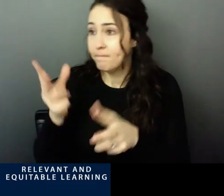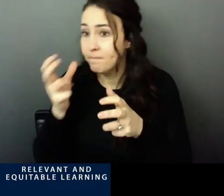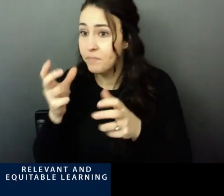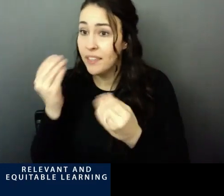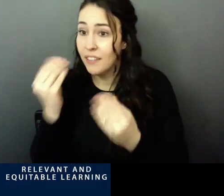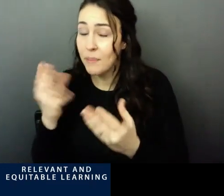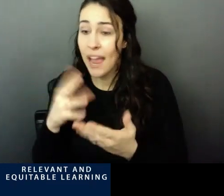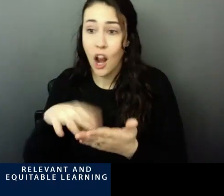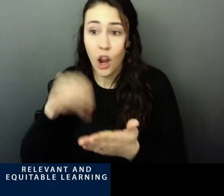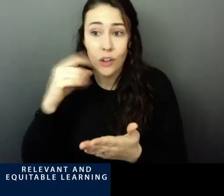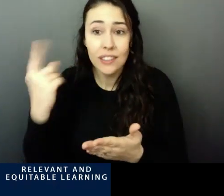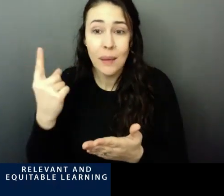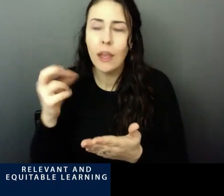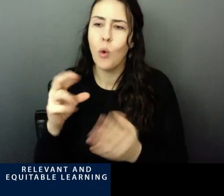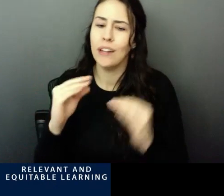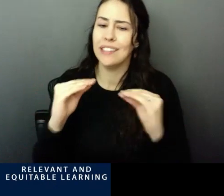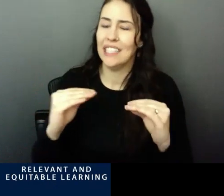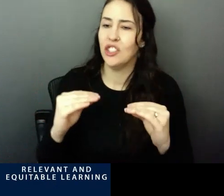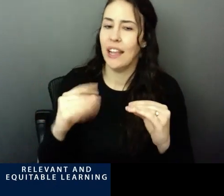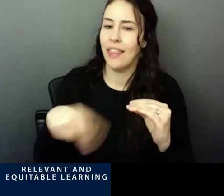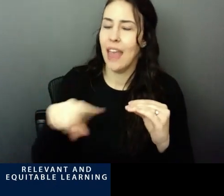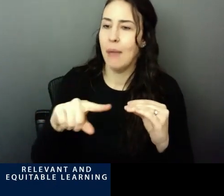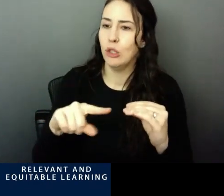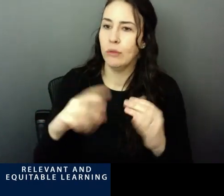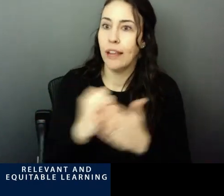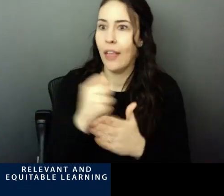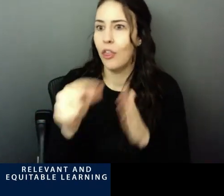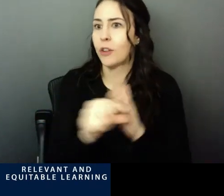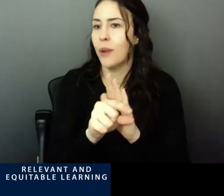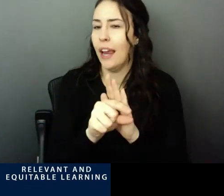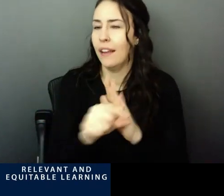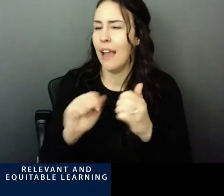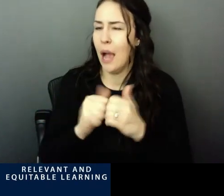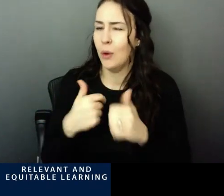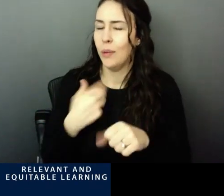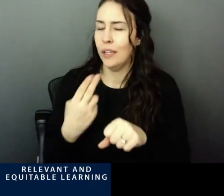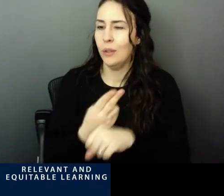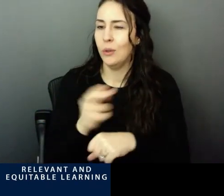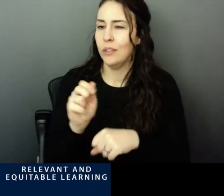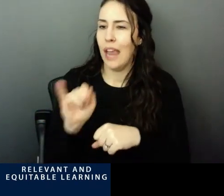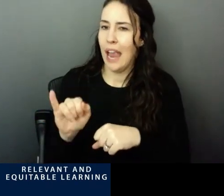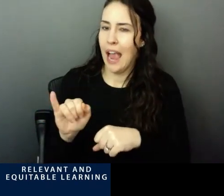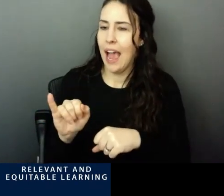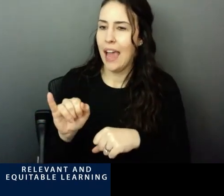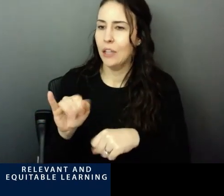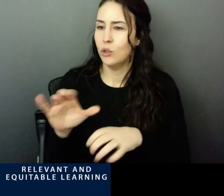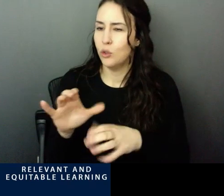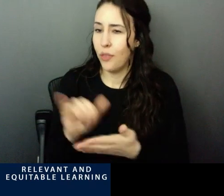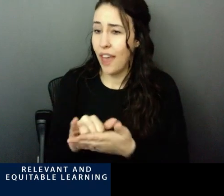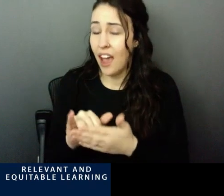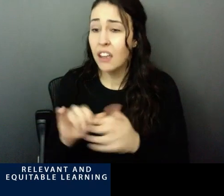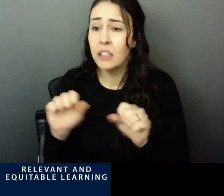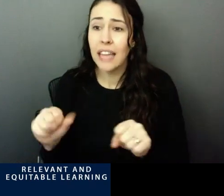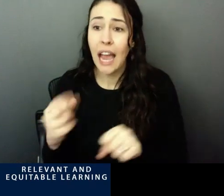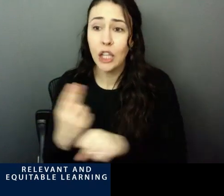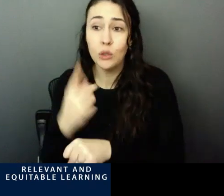get the grade? I think, how do we leverage AI as a tool to do that? And like I said, there can be good uses of it. There can be bad uses of it. People